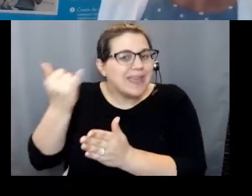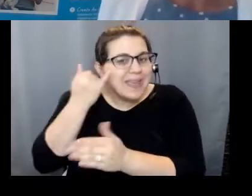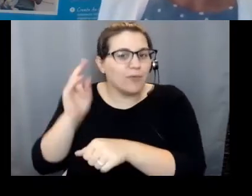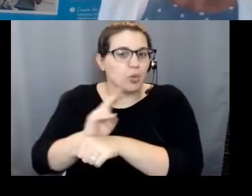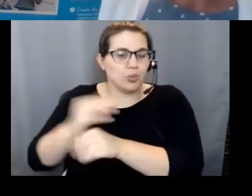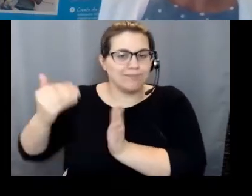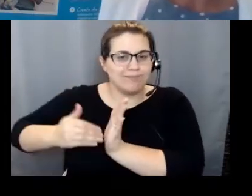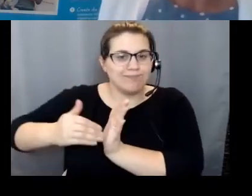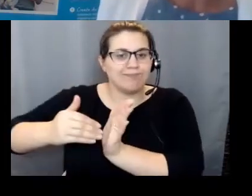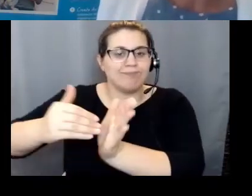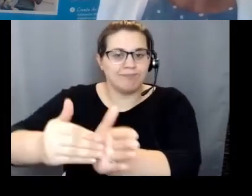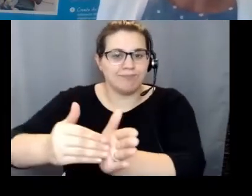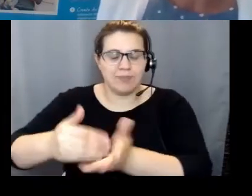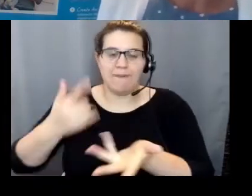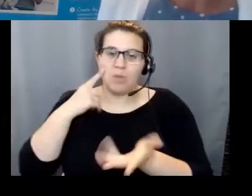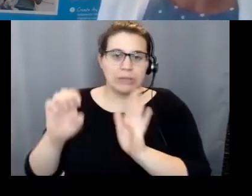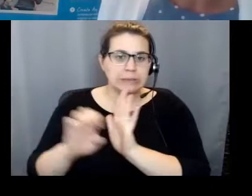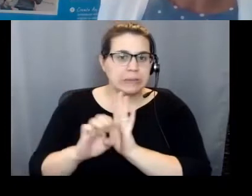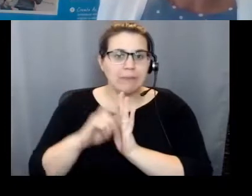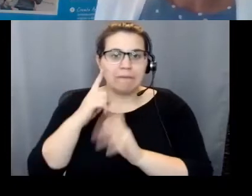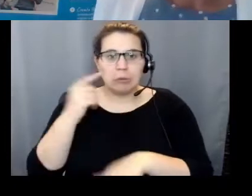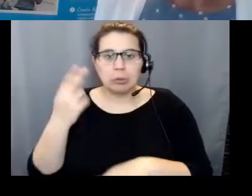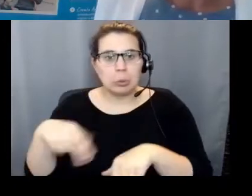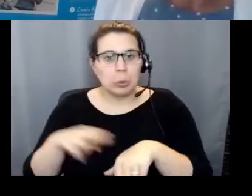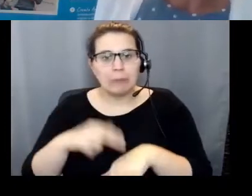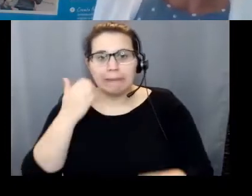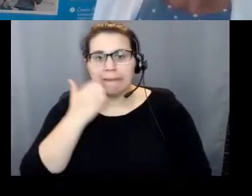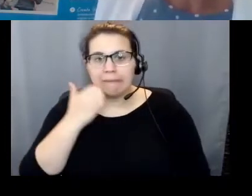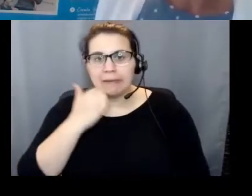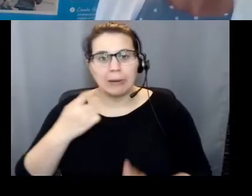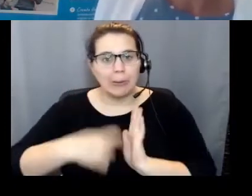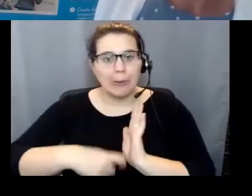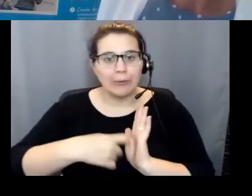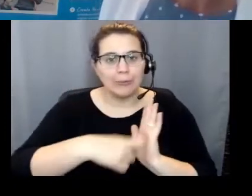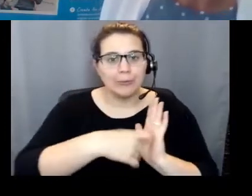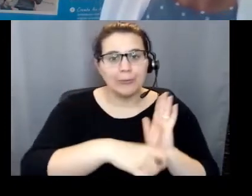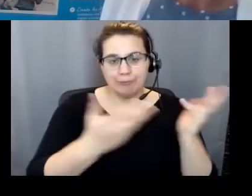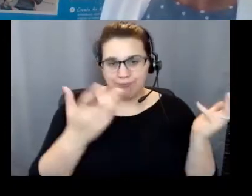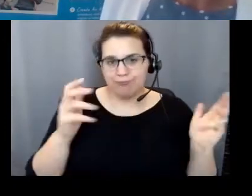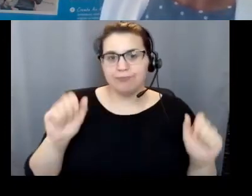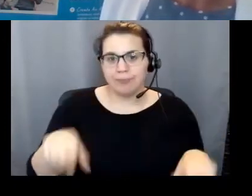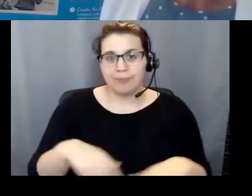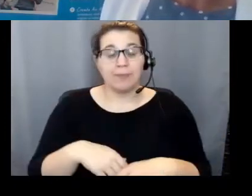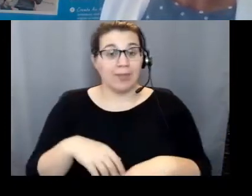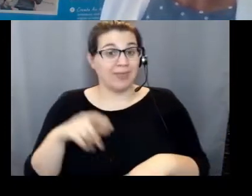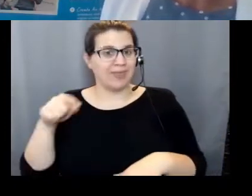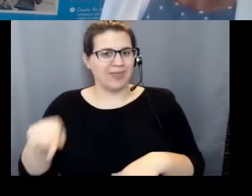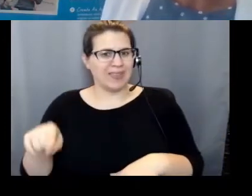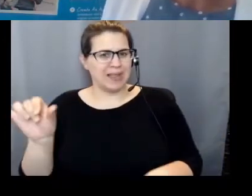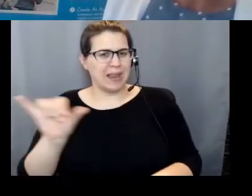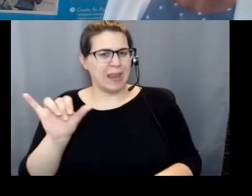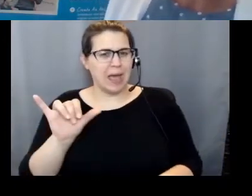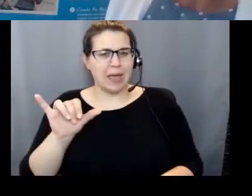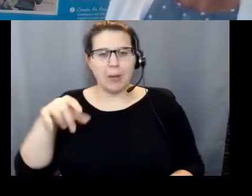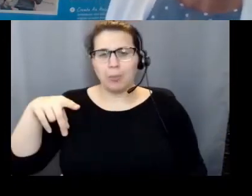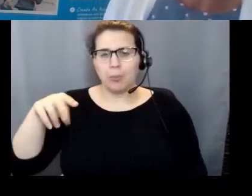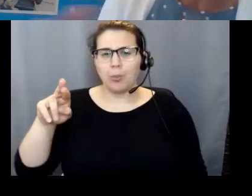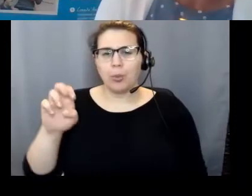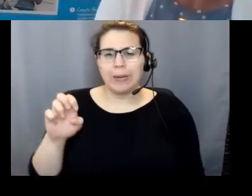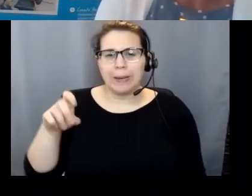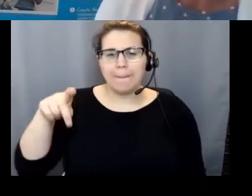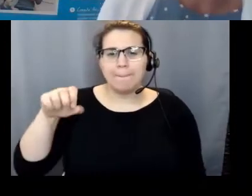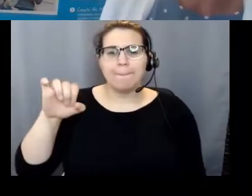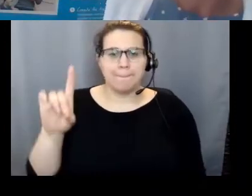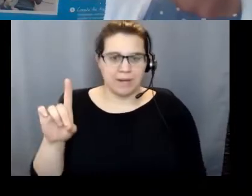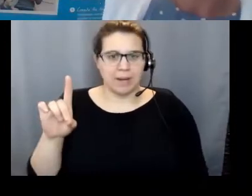For example, to pay for everyday living expenses. The Stable card, it does function like a loadable prepaid debit card, so the monies